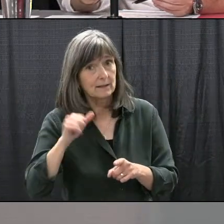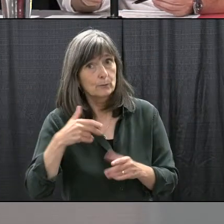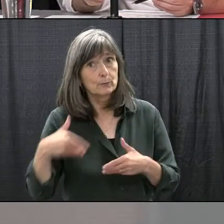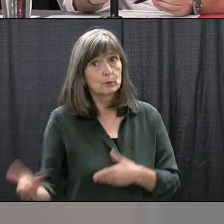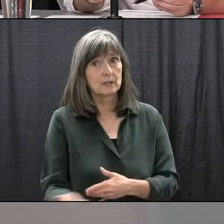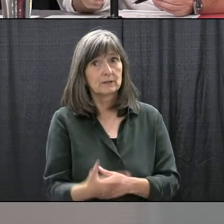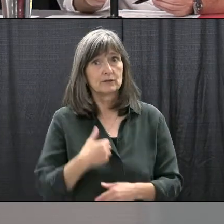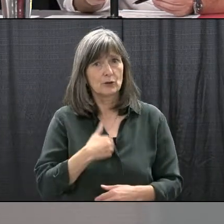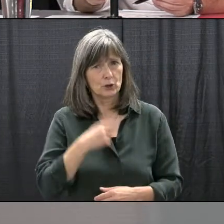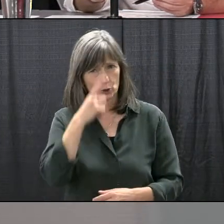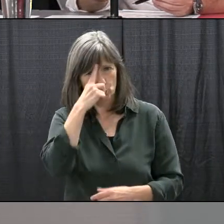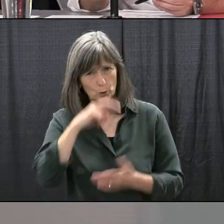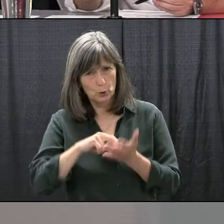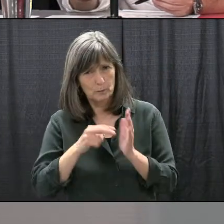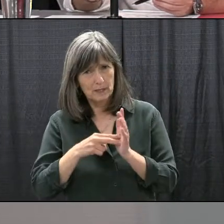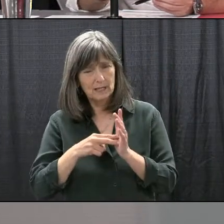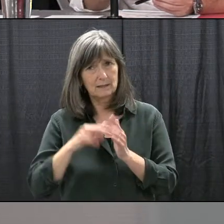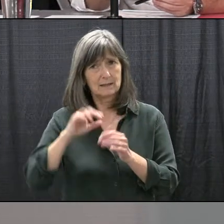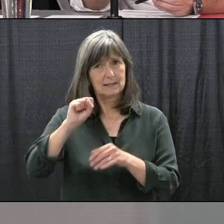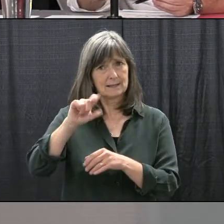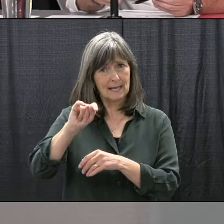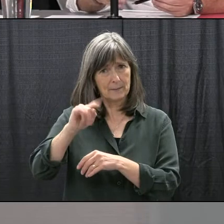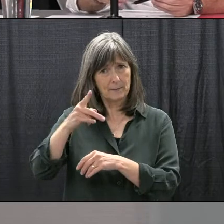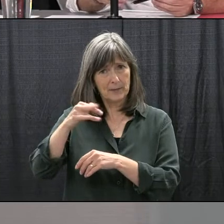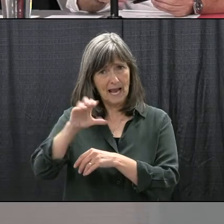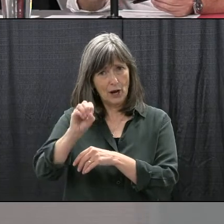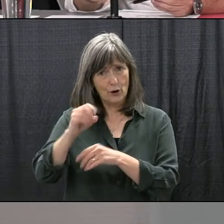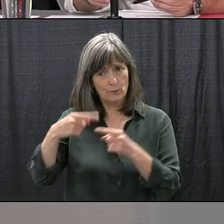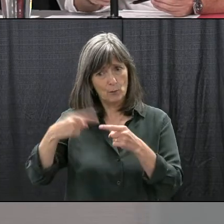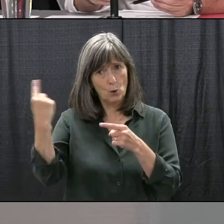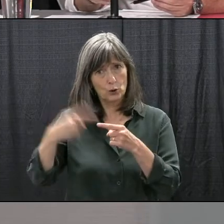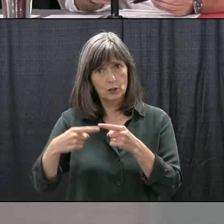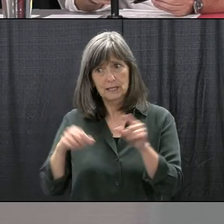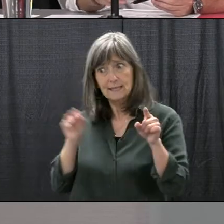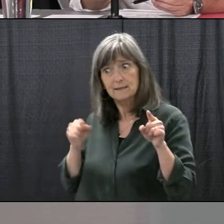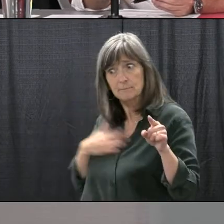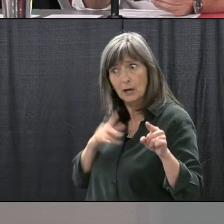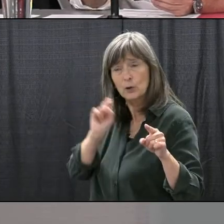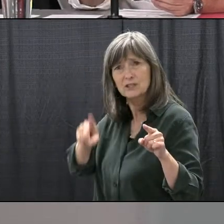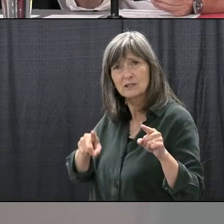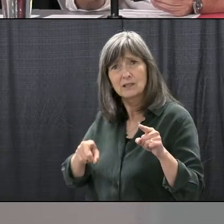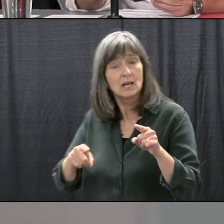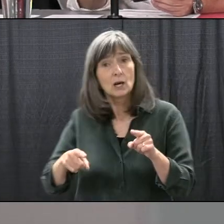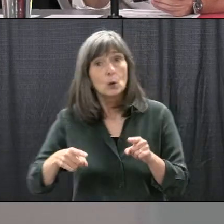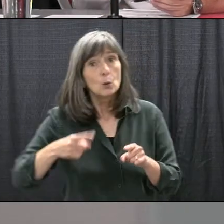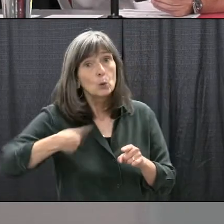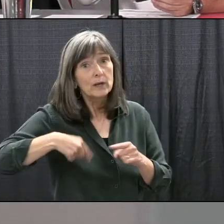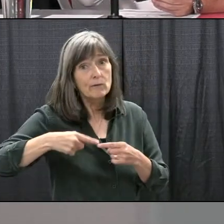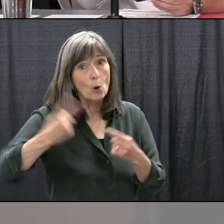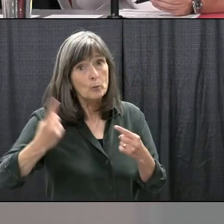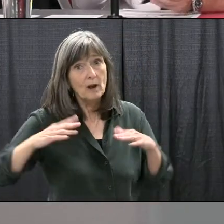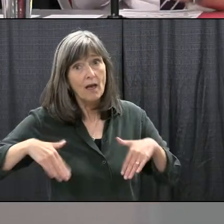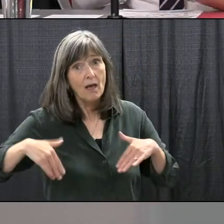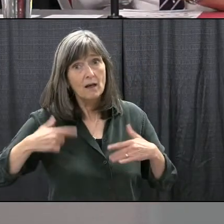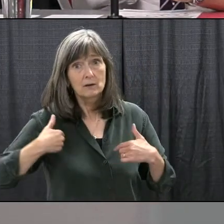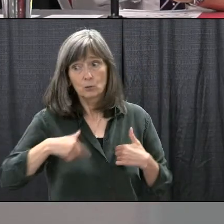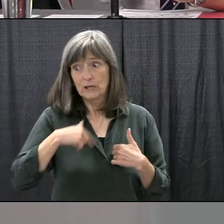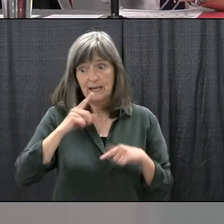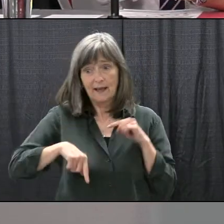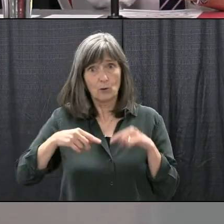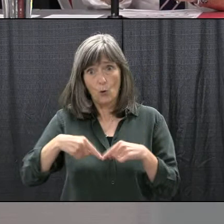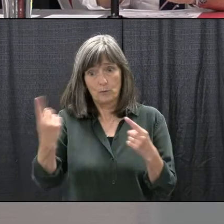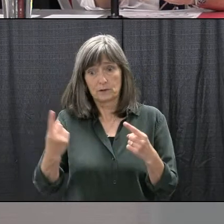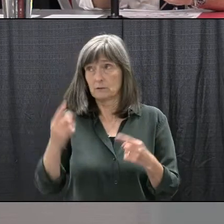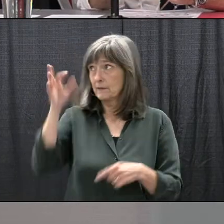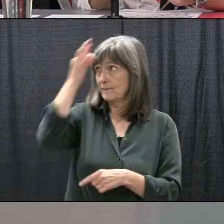I thought, sorry, your question was surrounding the St. Pierre border. It is. Well, we haven't opened, nor is it our jurisdiction to